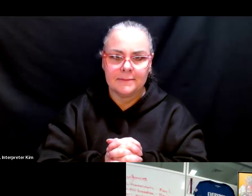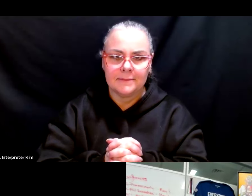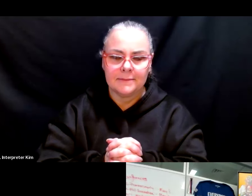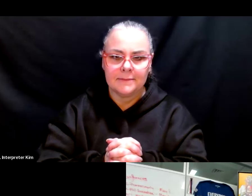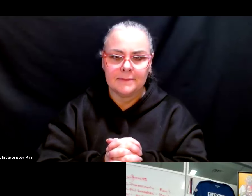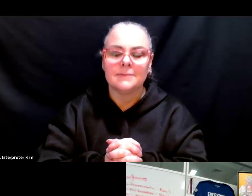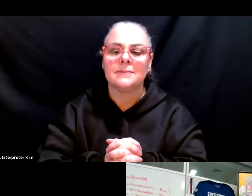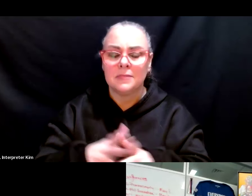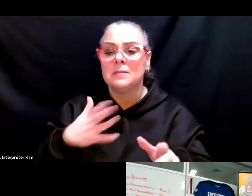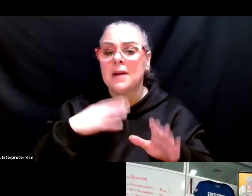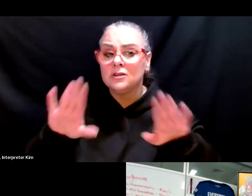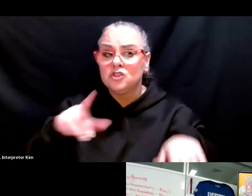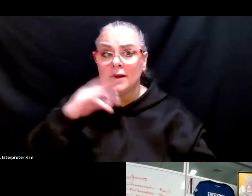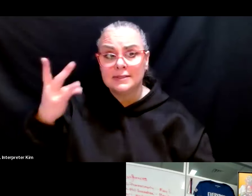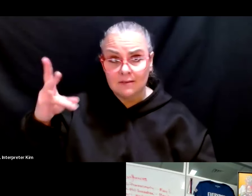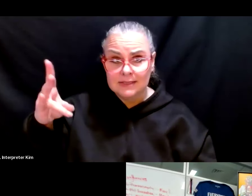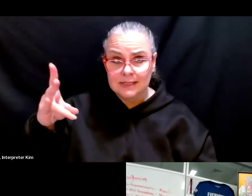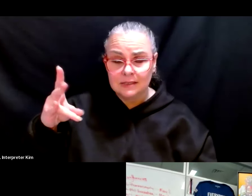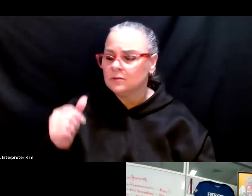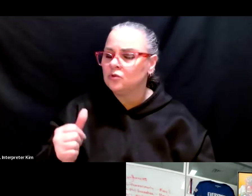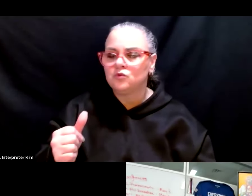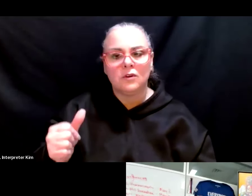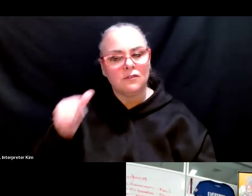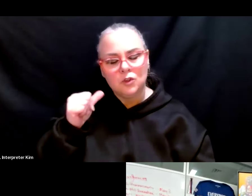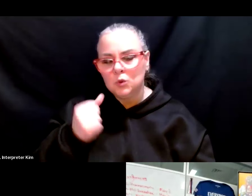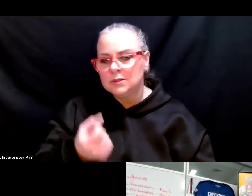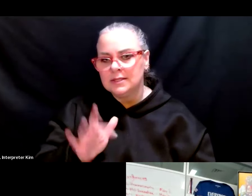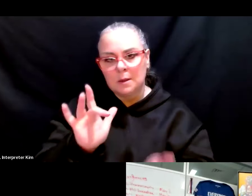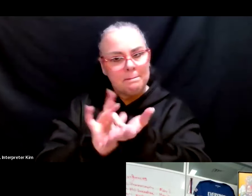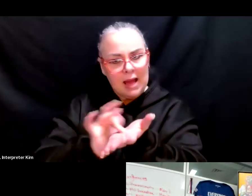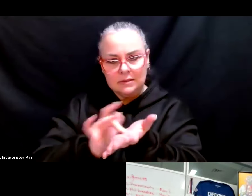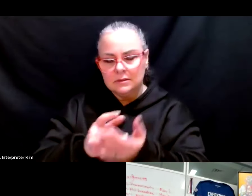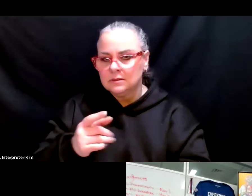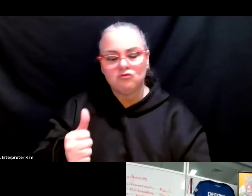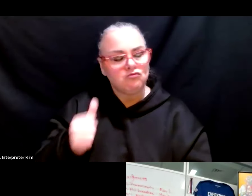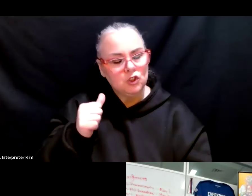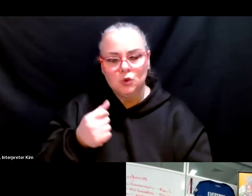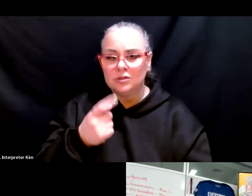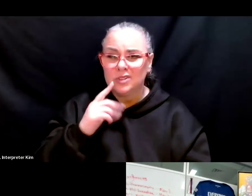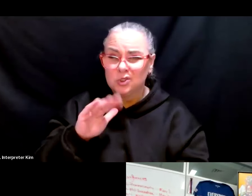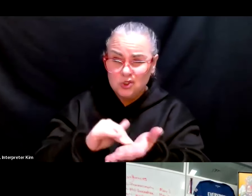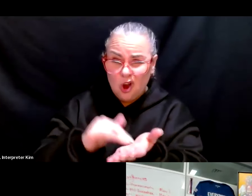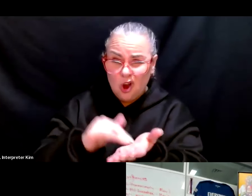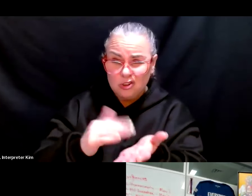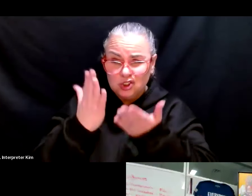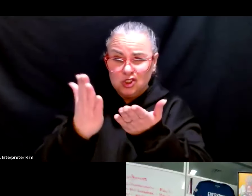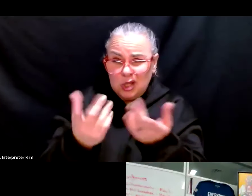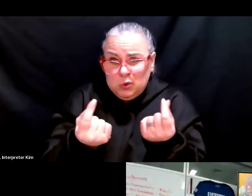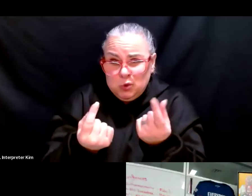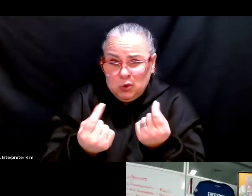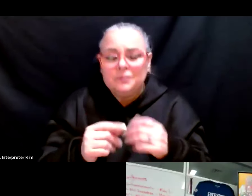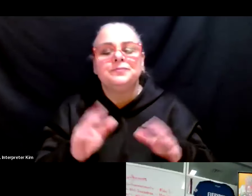She said, my child is 17 years old and refuses to take their medication. What would a doctor suggest?